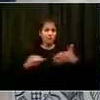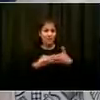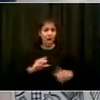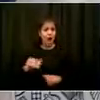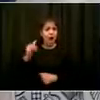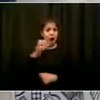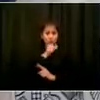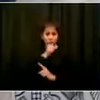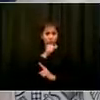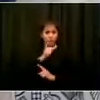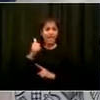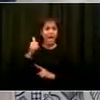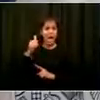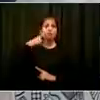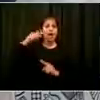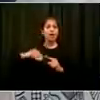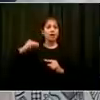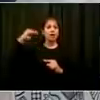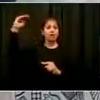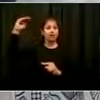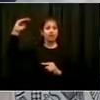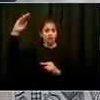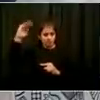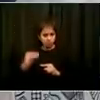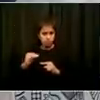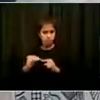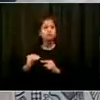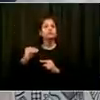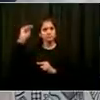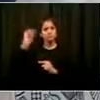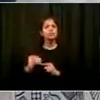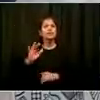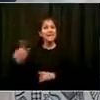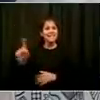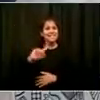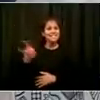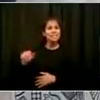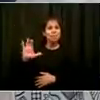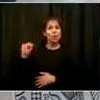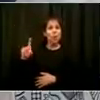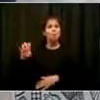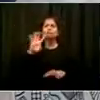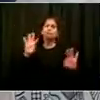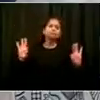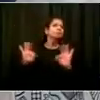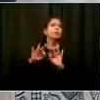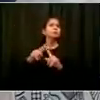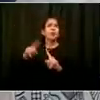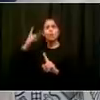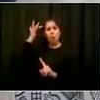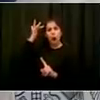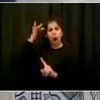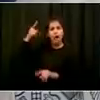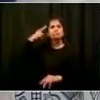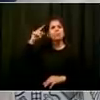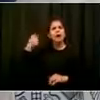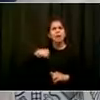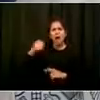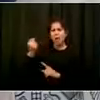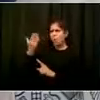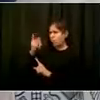outreach, and we still have a lot of ability to hopefully contain problems neighborhood by neighborhood. And the zip code information is going to have